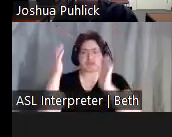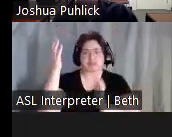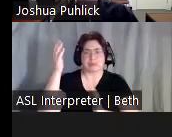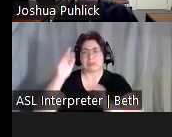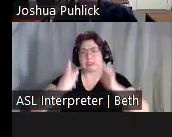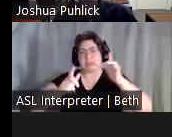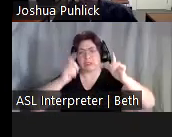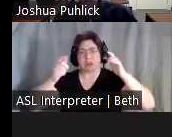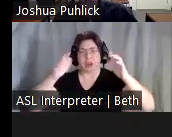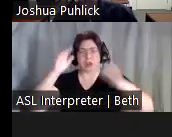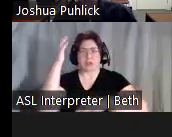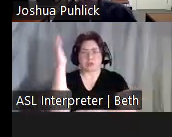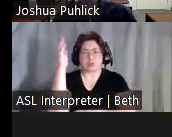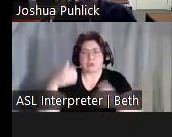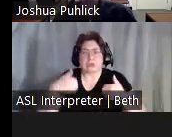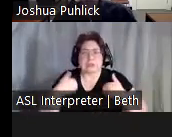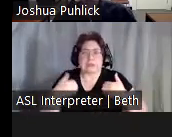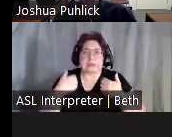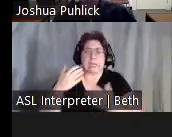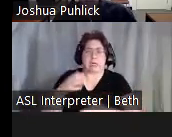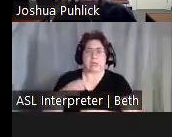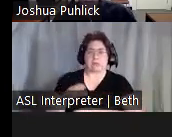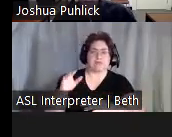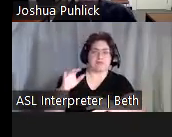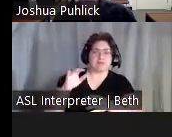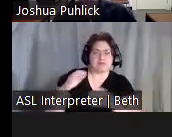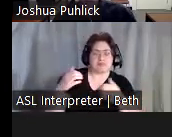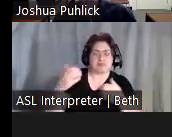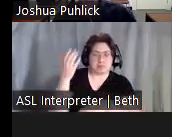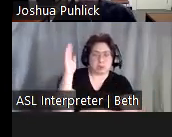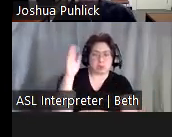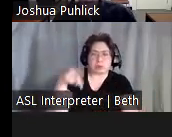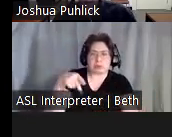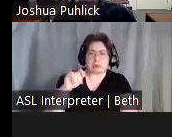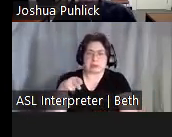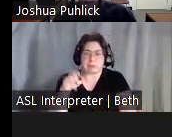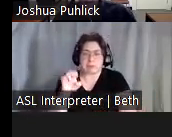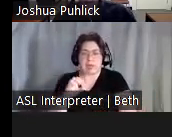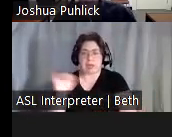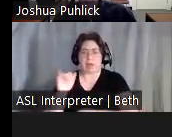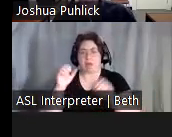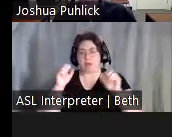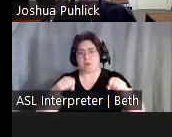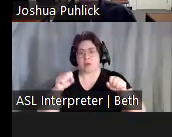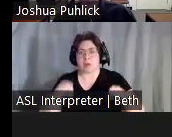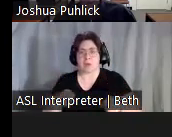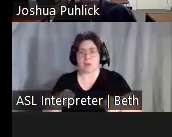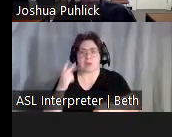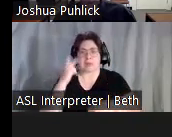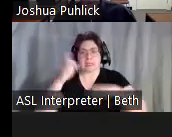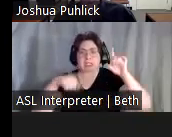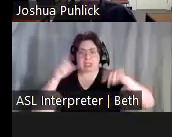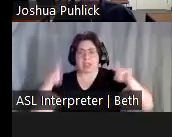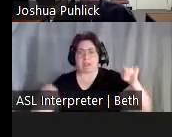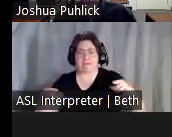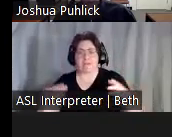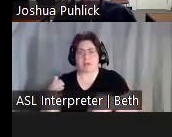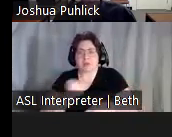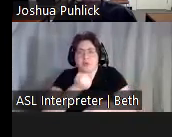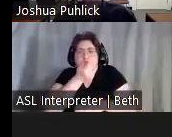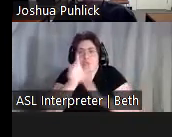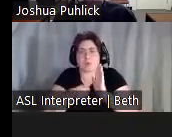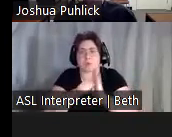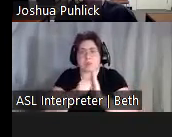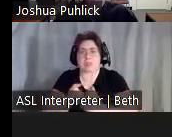grasses and the ability to maintain frequent low intensity fire and stand conditions that